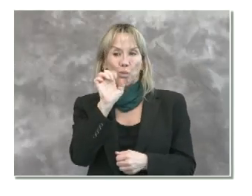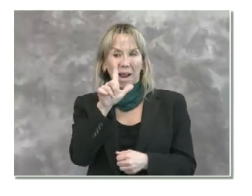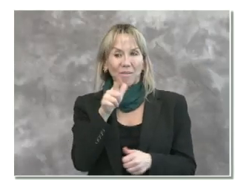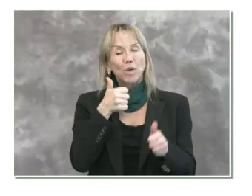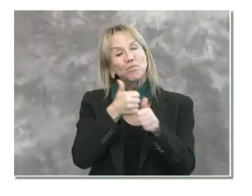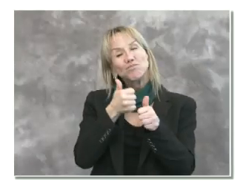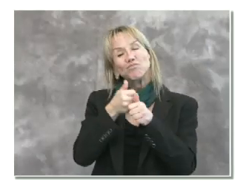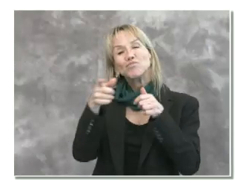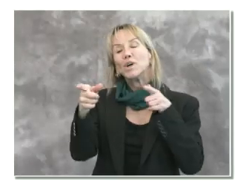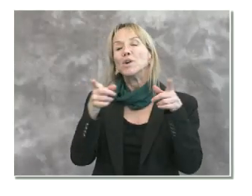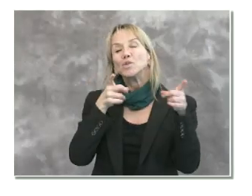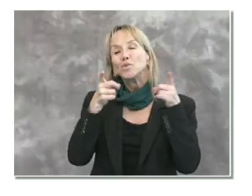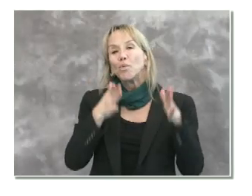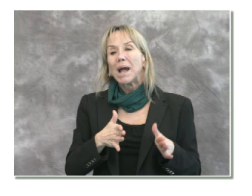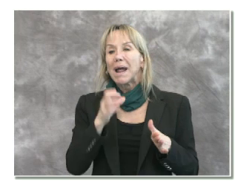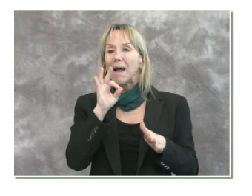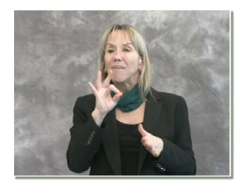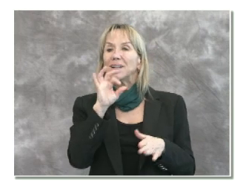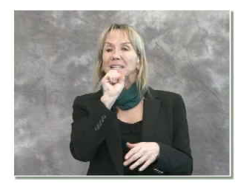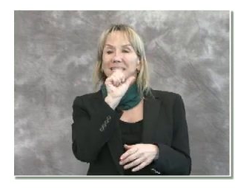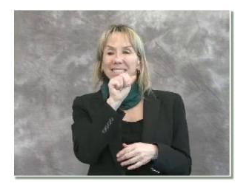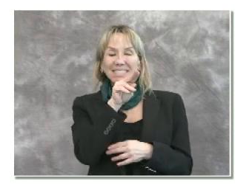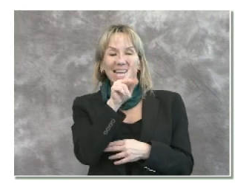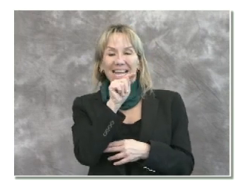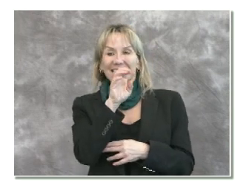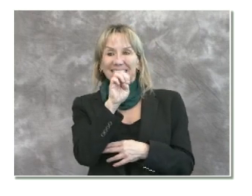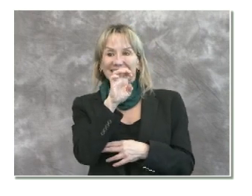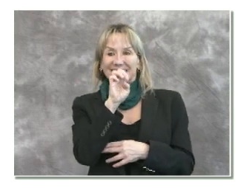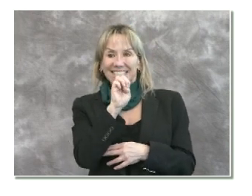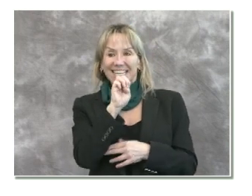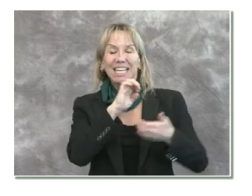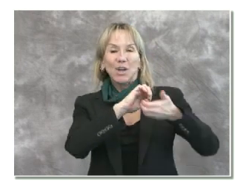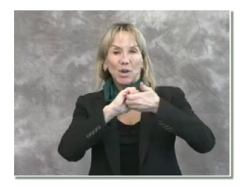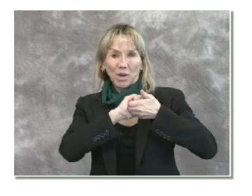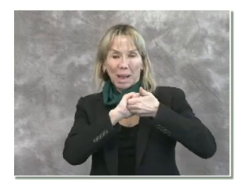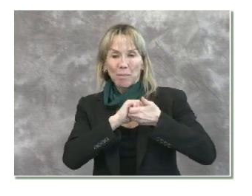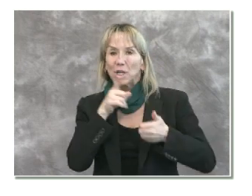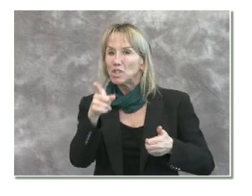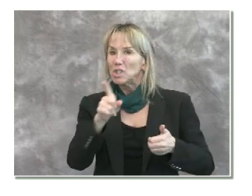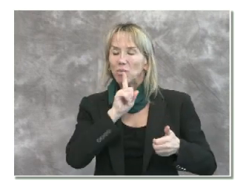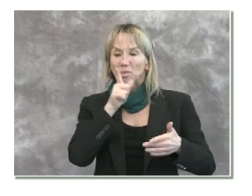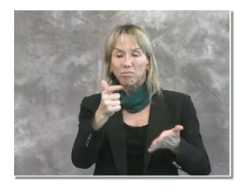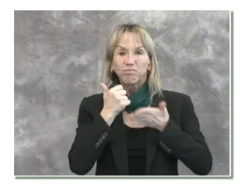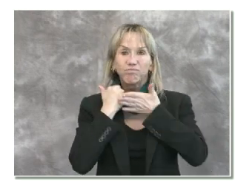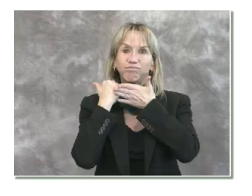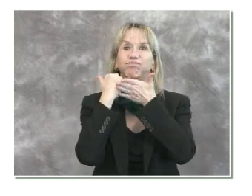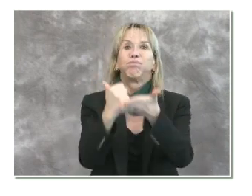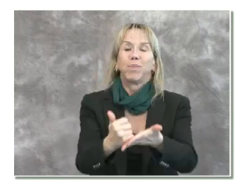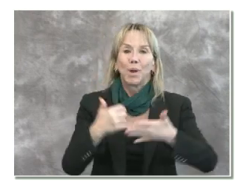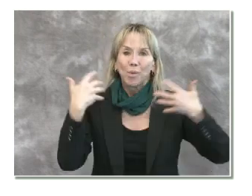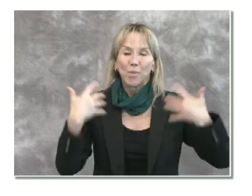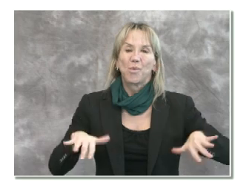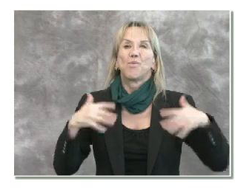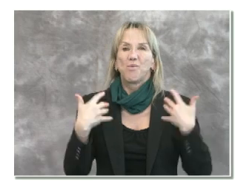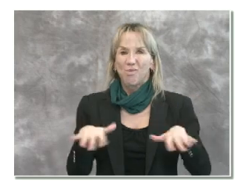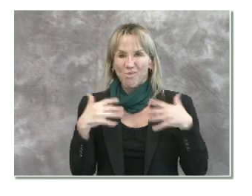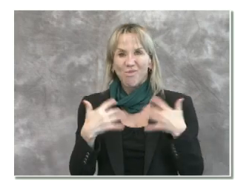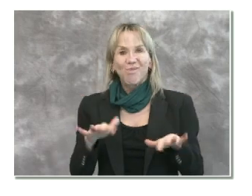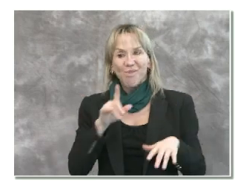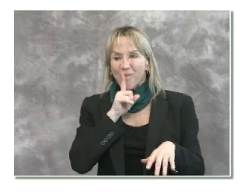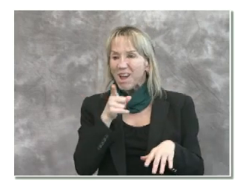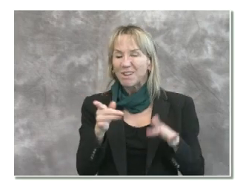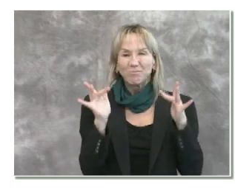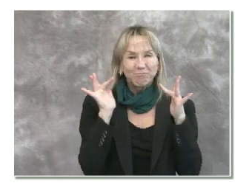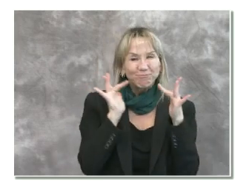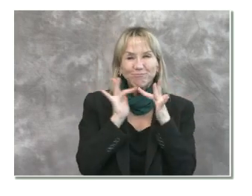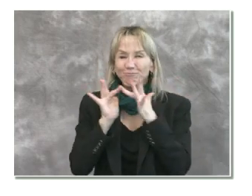of the Santee Community Collaborative, she helped exponentially compound the positive impact and reach